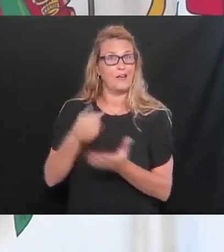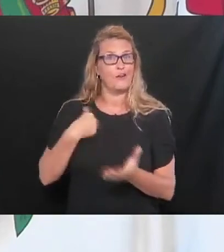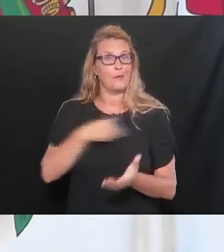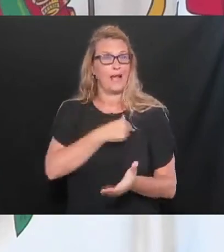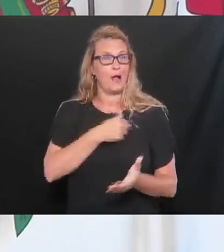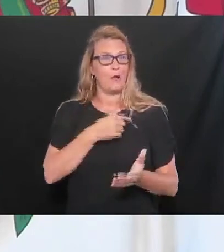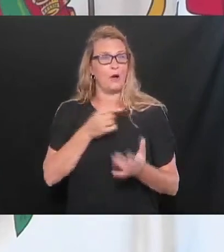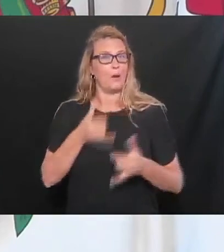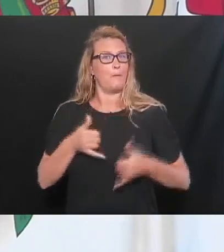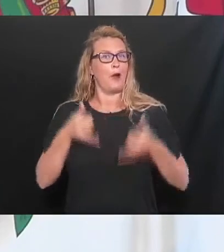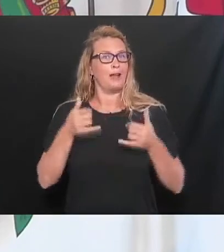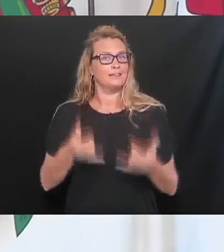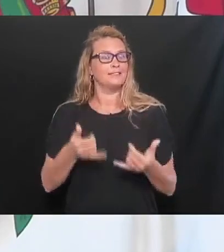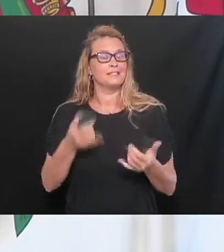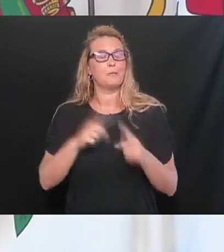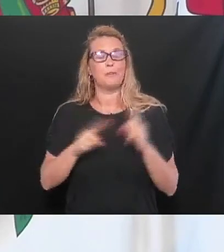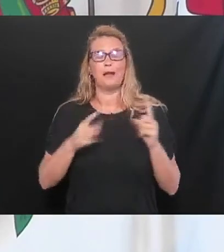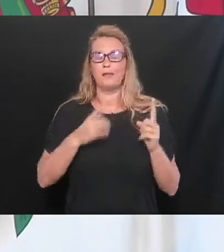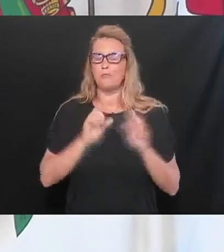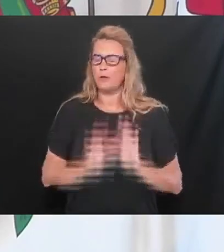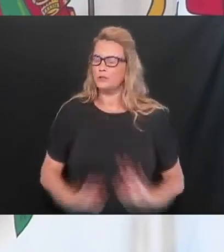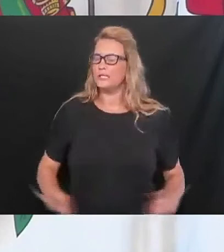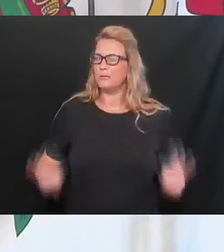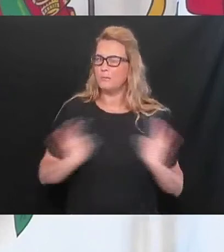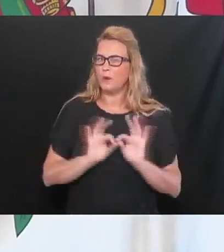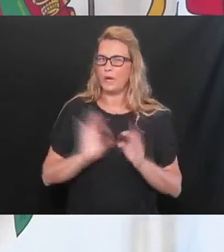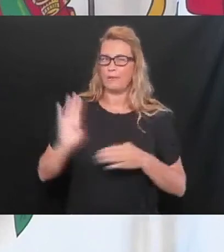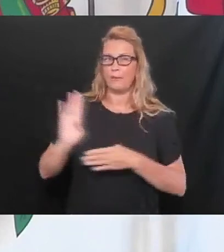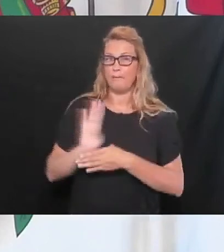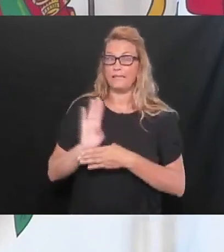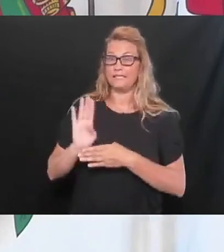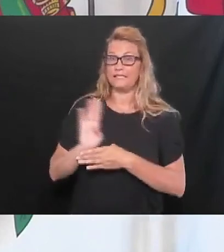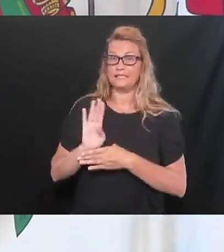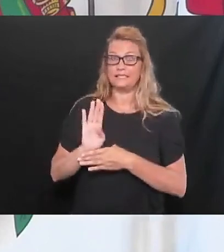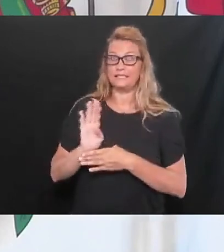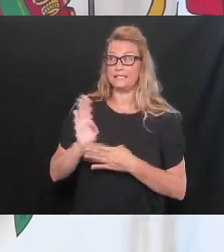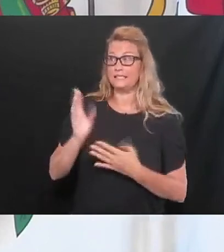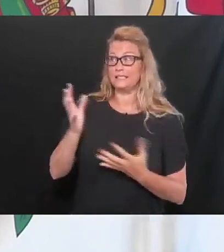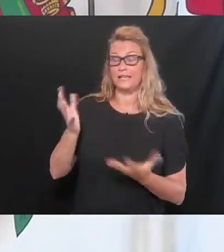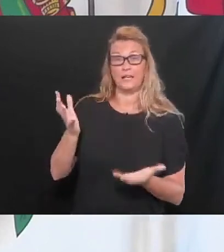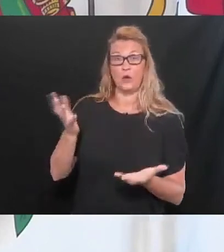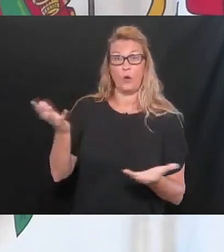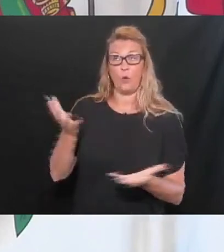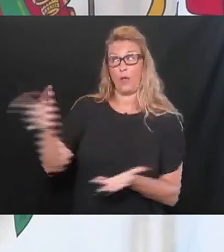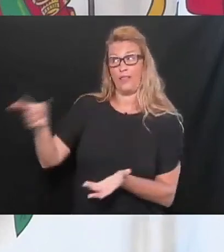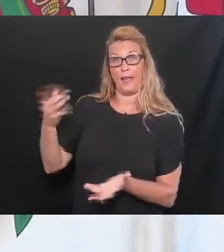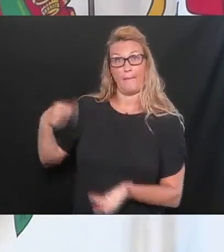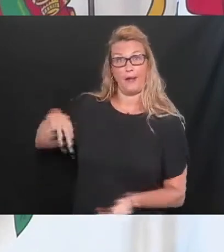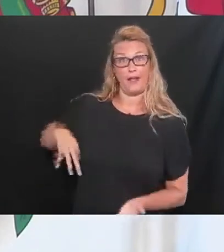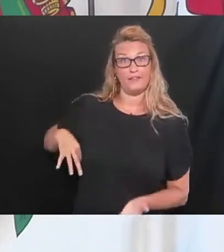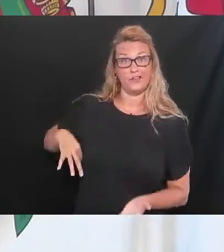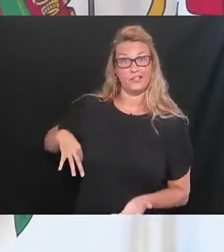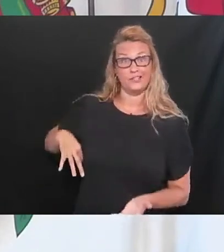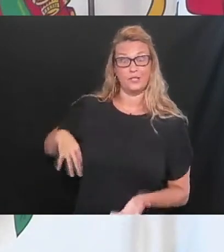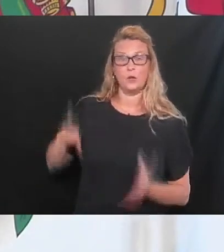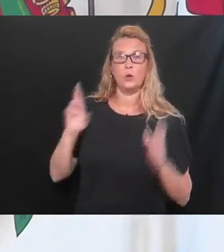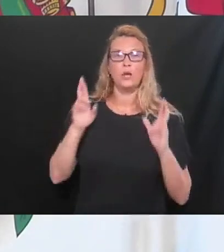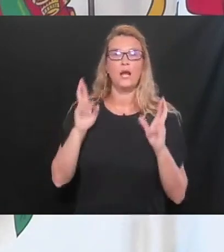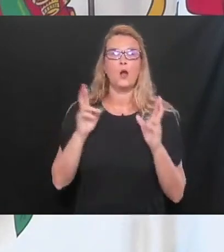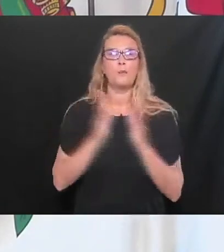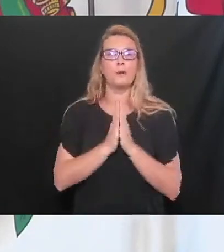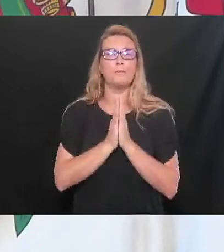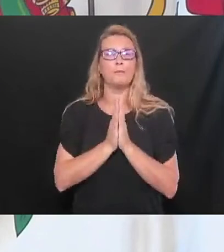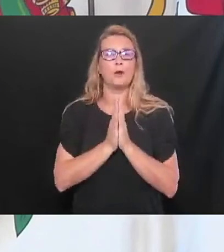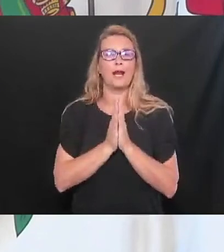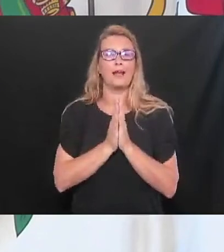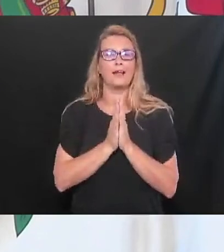away. But more than anything, in my opinion, what the businesses get is just this, is, you know, we hope and pray we're not going to